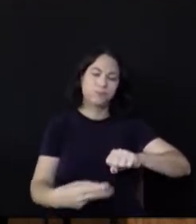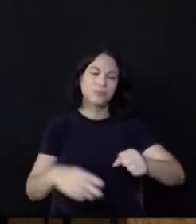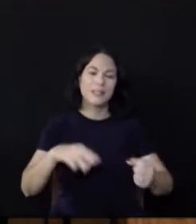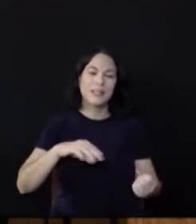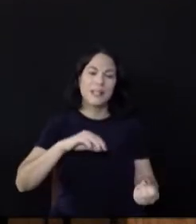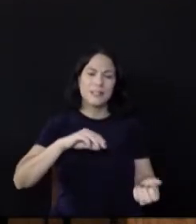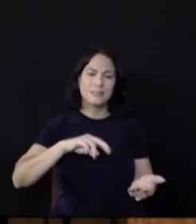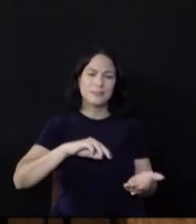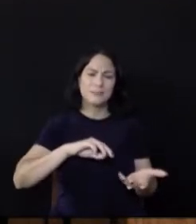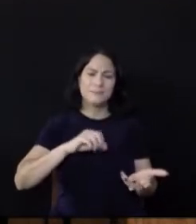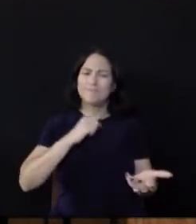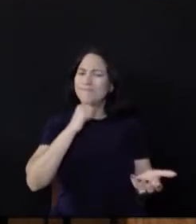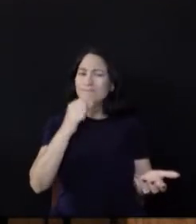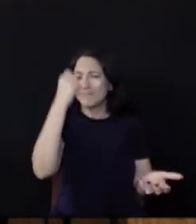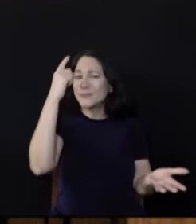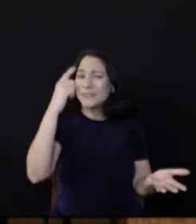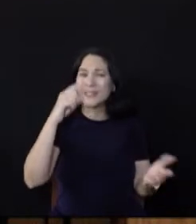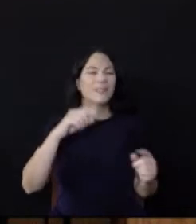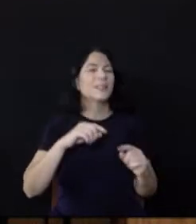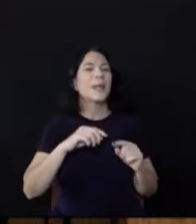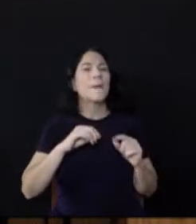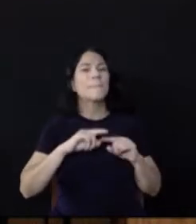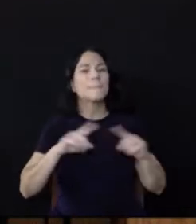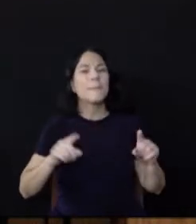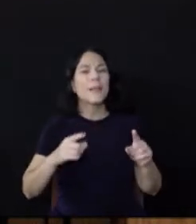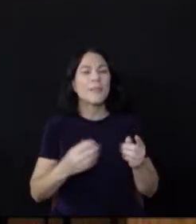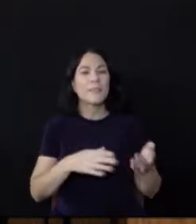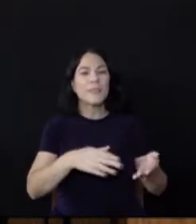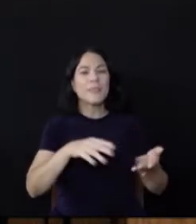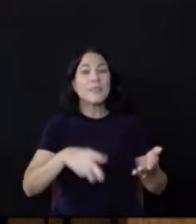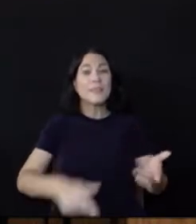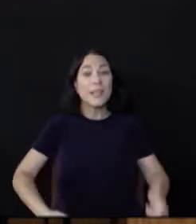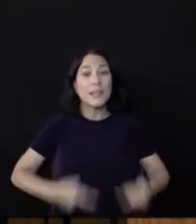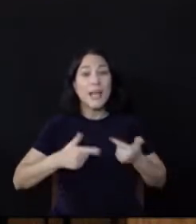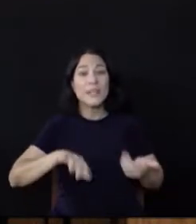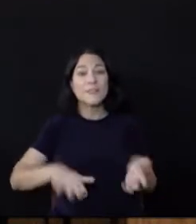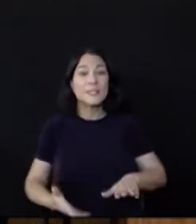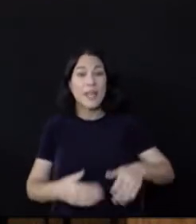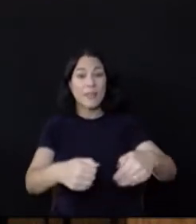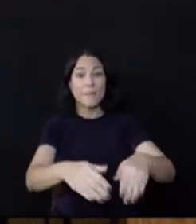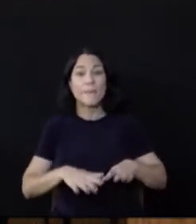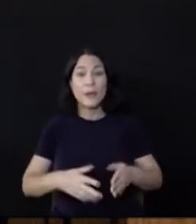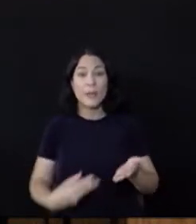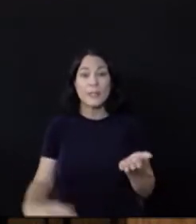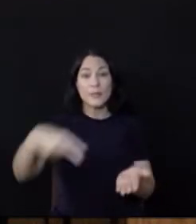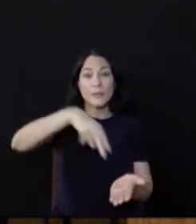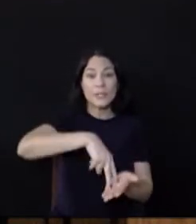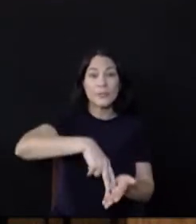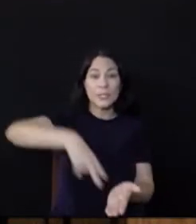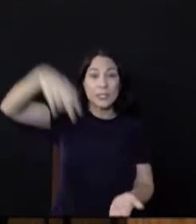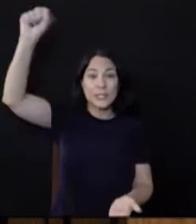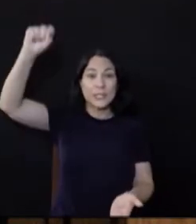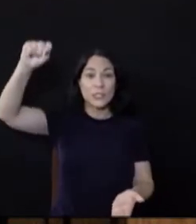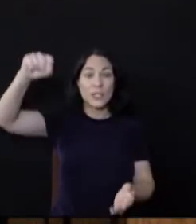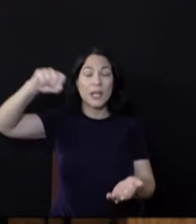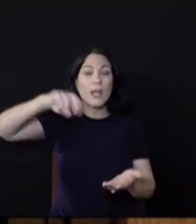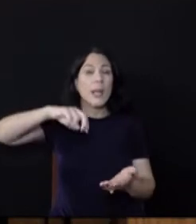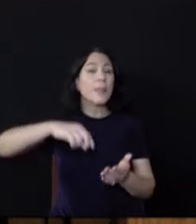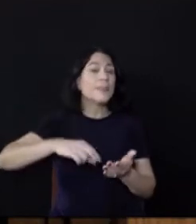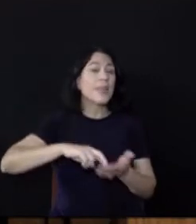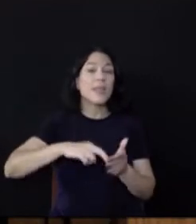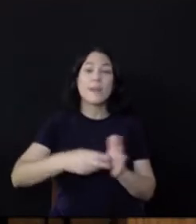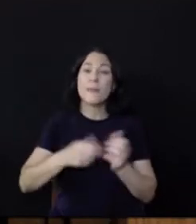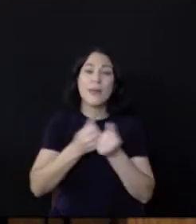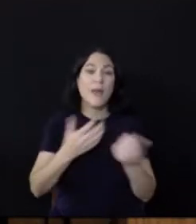Instead, the life, the death, the burial, the resurrection, the ascension of Christ, they mean everything to you. Suddenly they become the reality, the